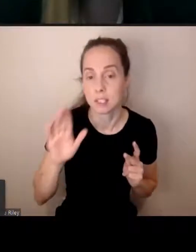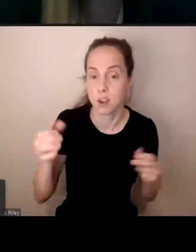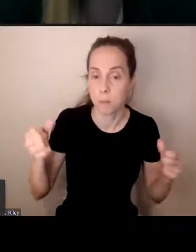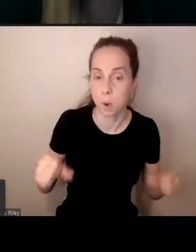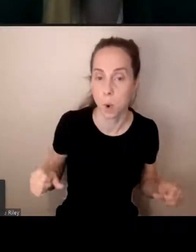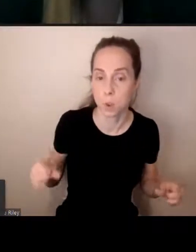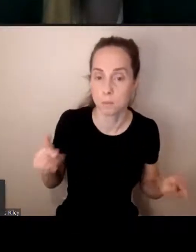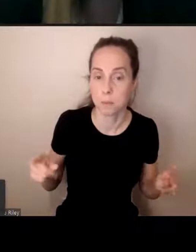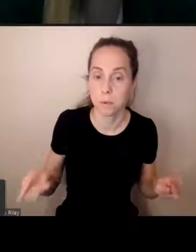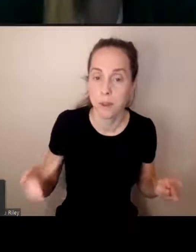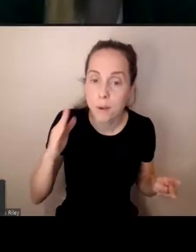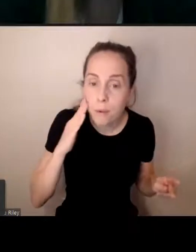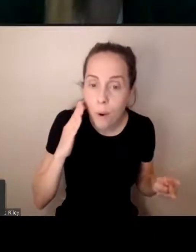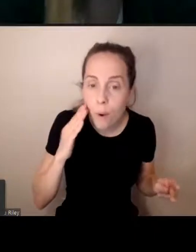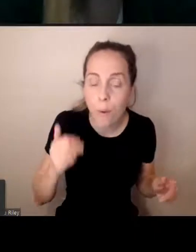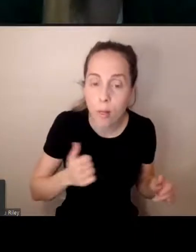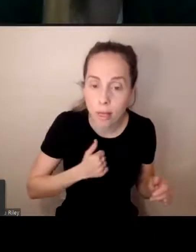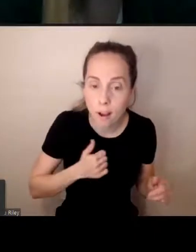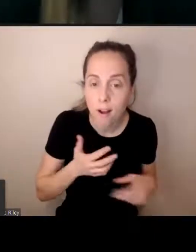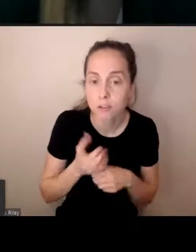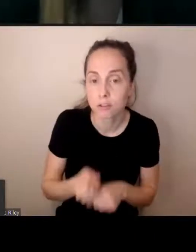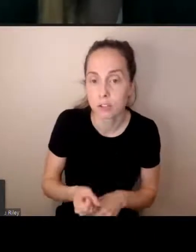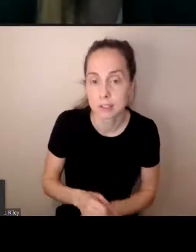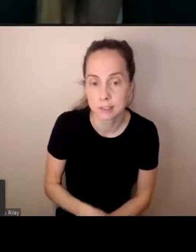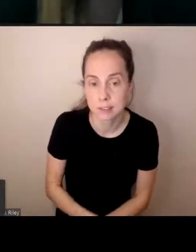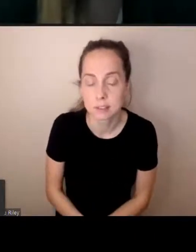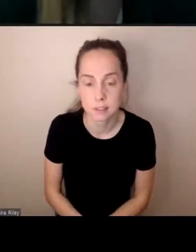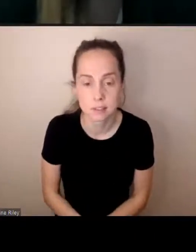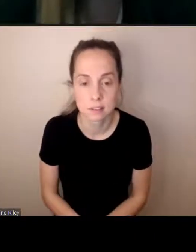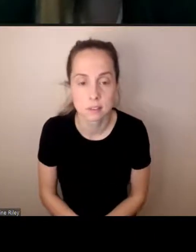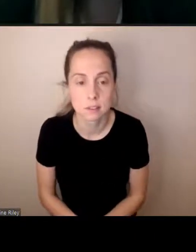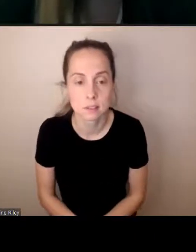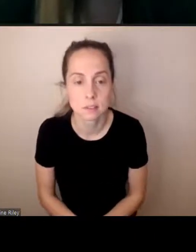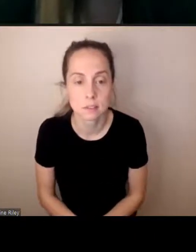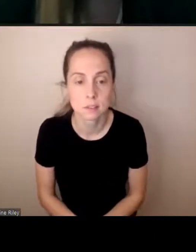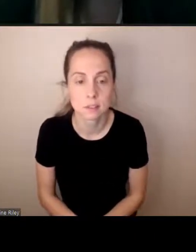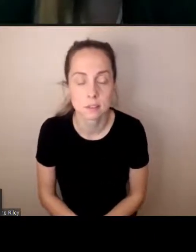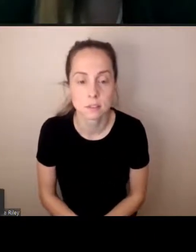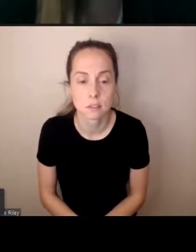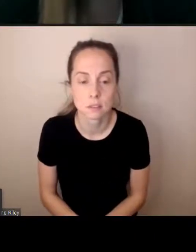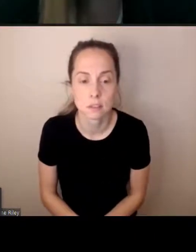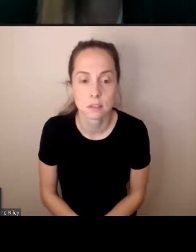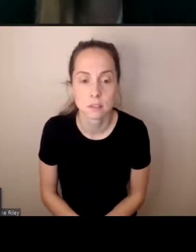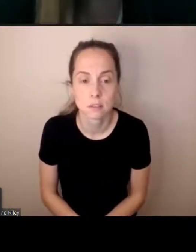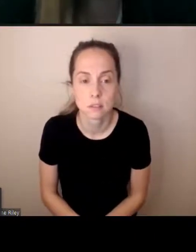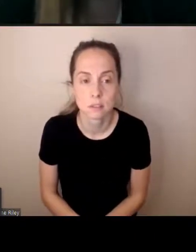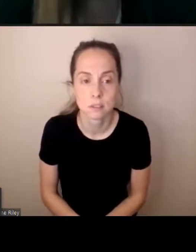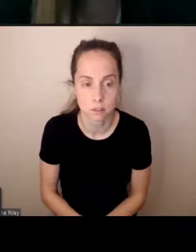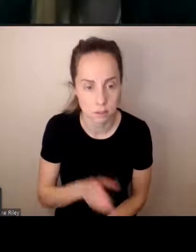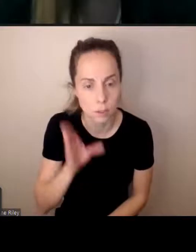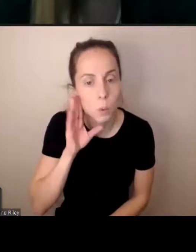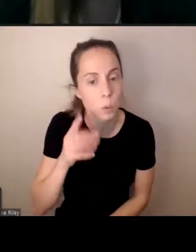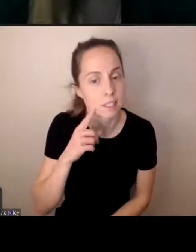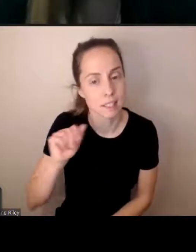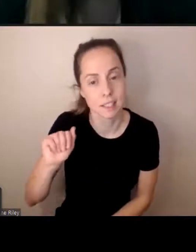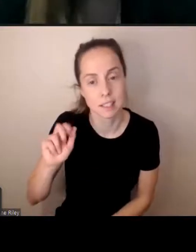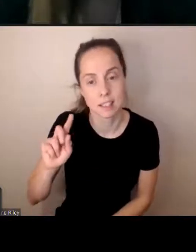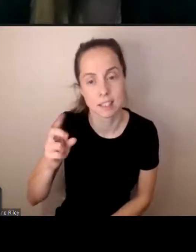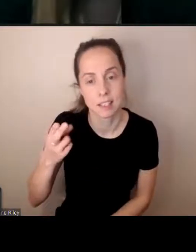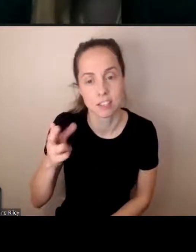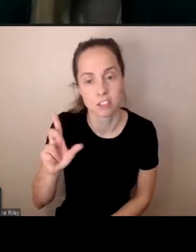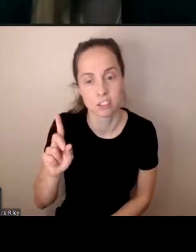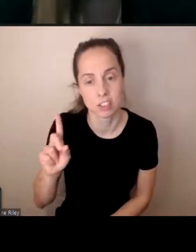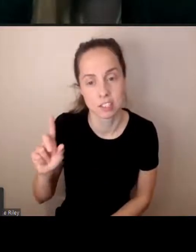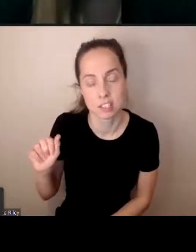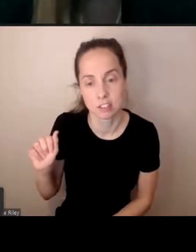and trust. But I will say, you're talking about ADHD and autism. Just think about all